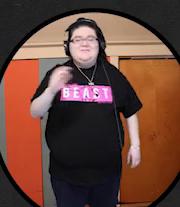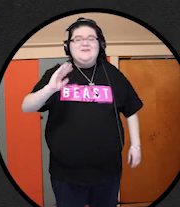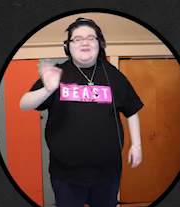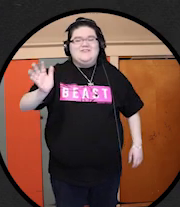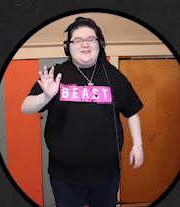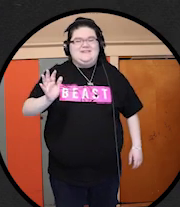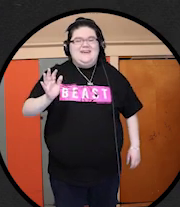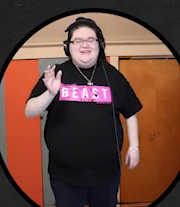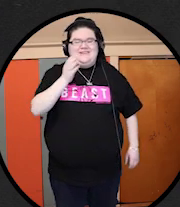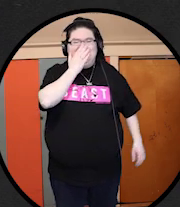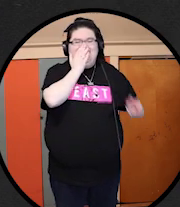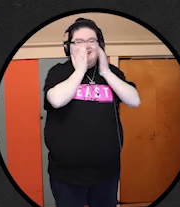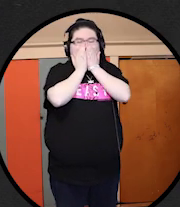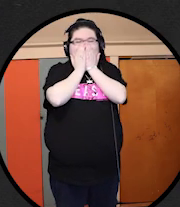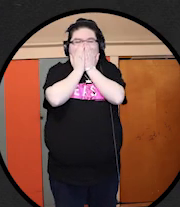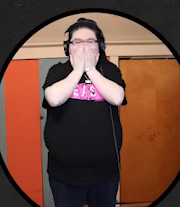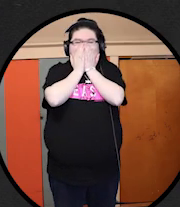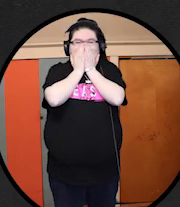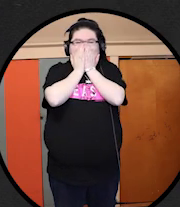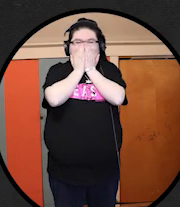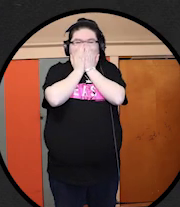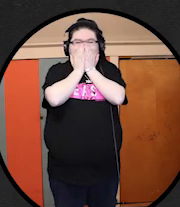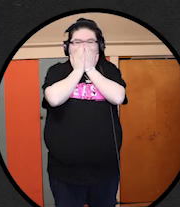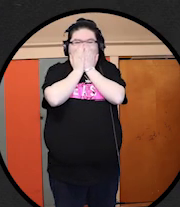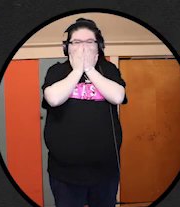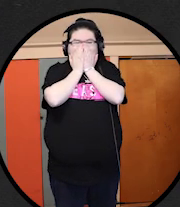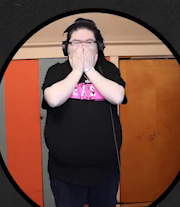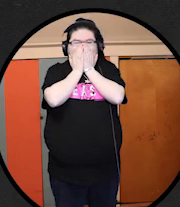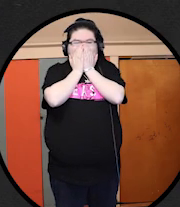classic one, if you don't know what this one is.